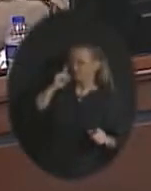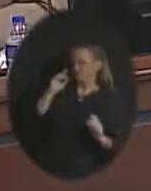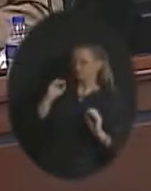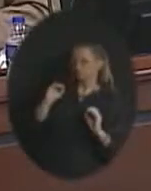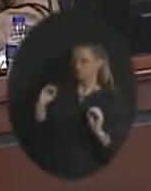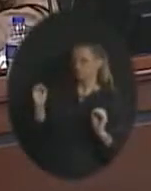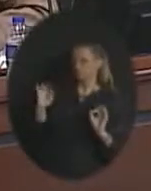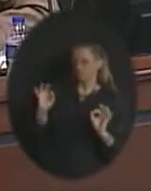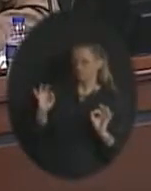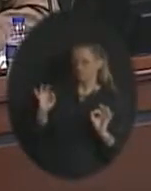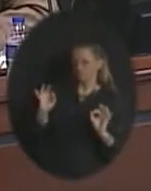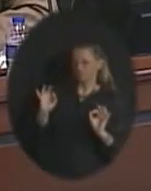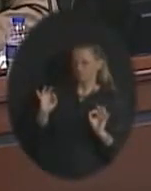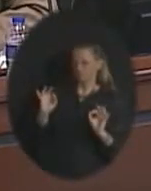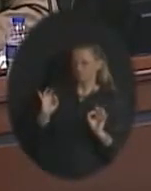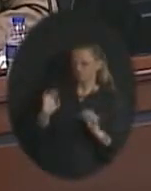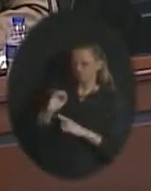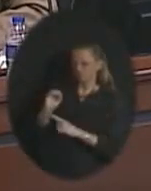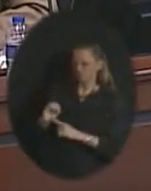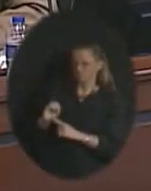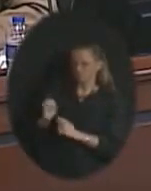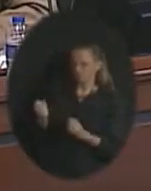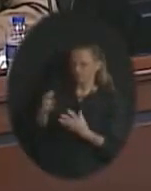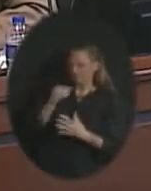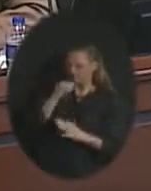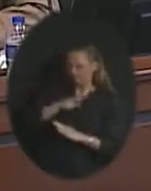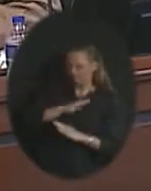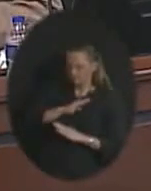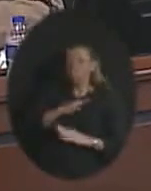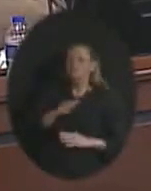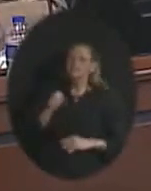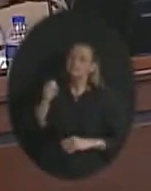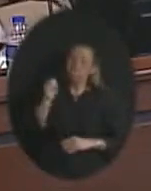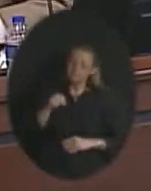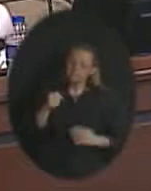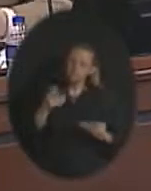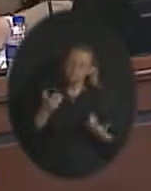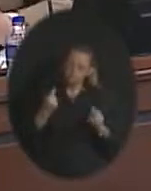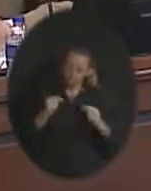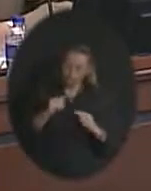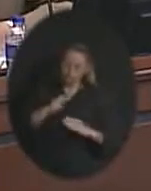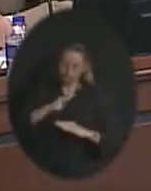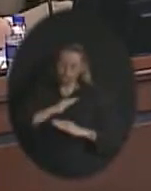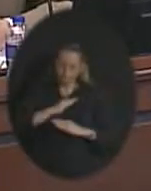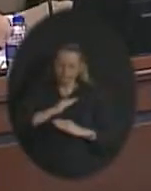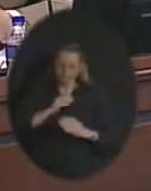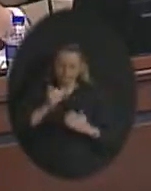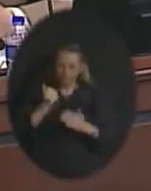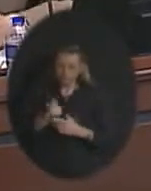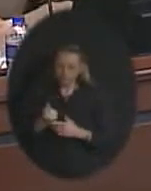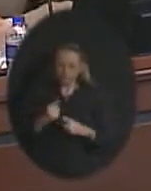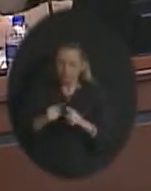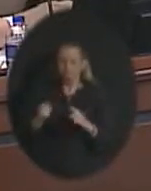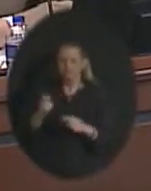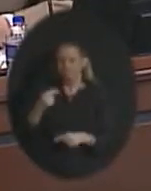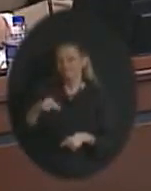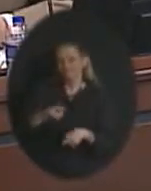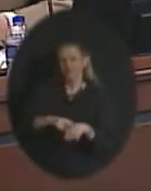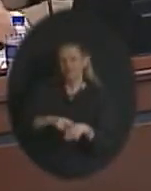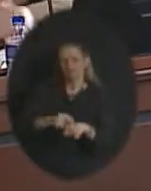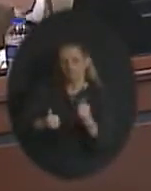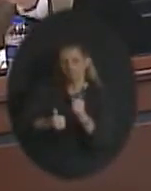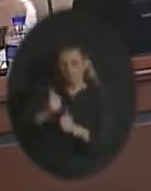mean, you know, while we want to appease everybody, naturally the only ones you hear from are the ones that are unhappy